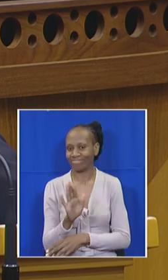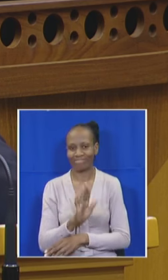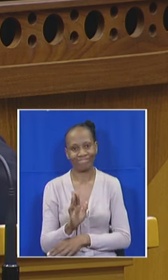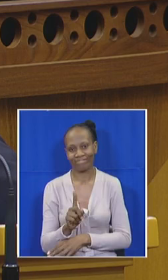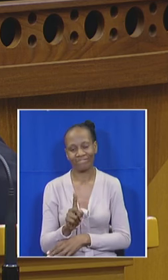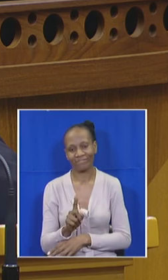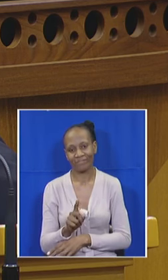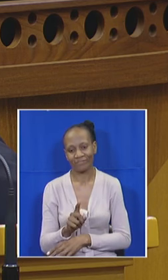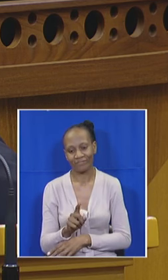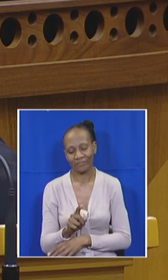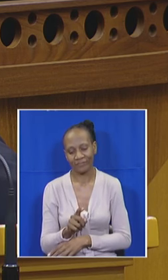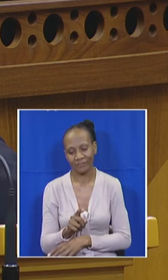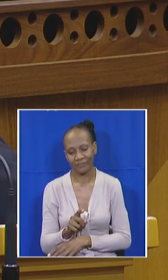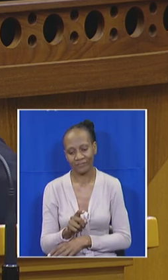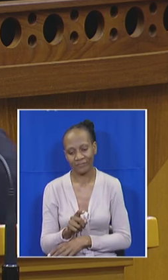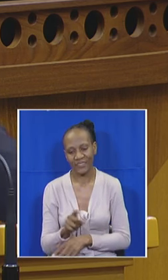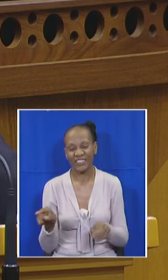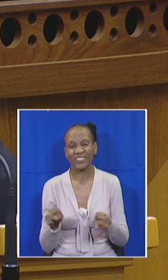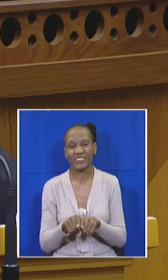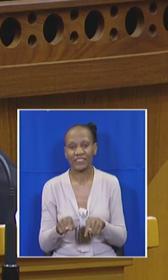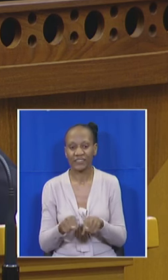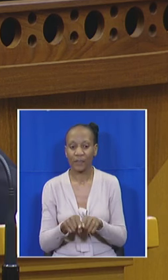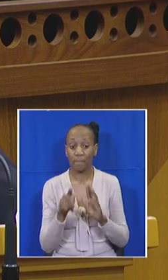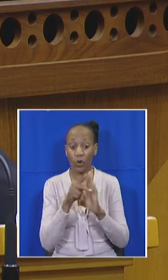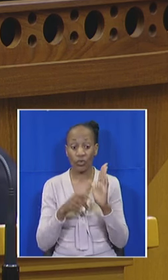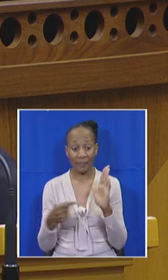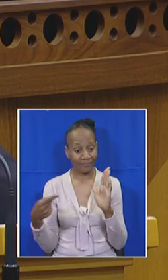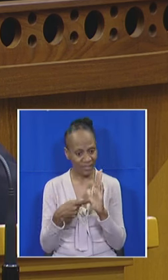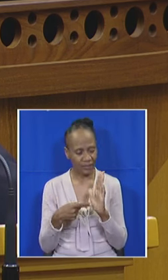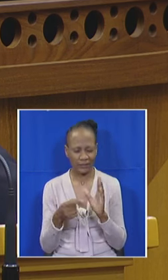This is a serious program,